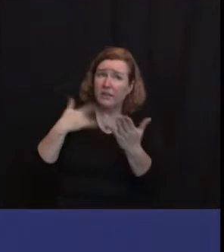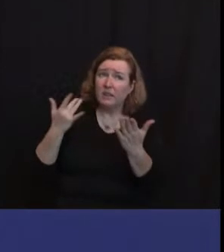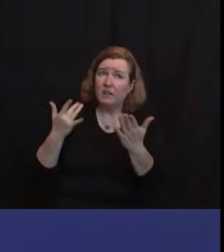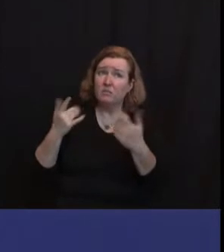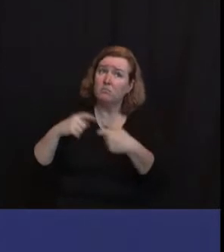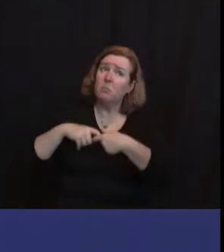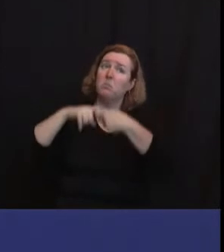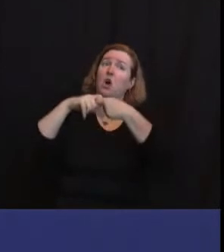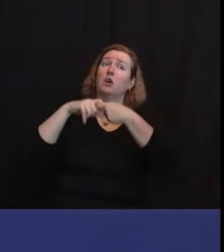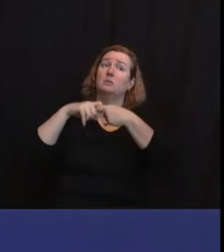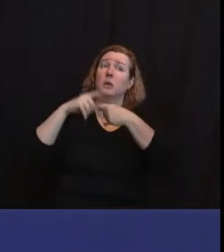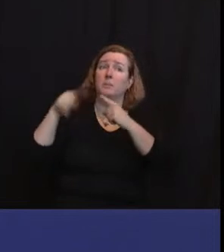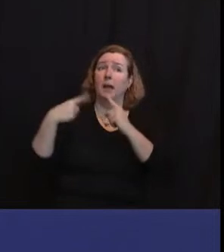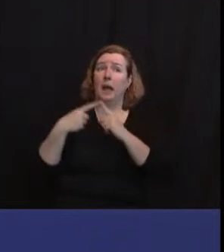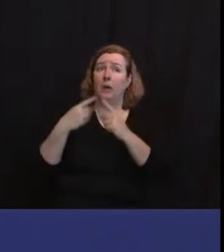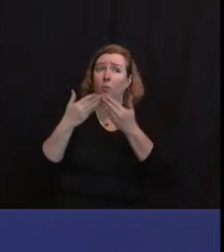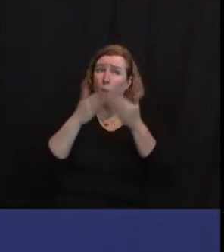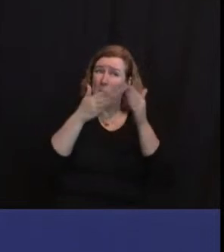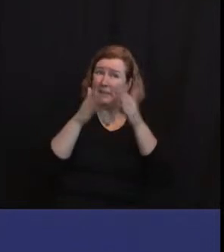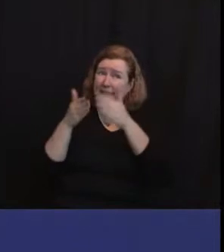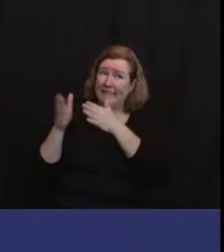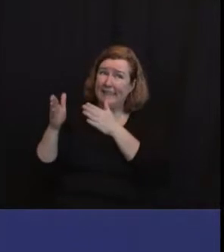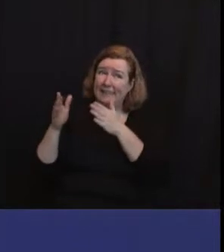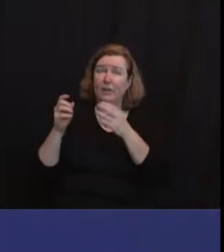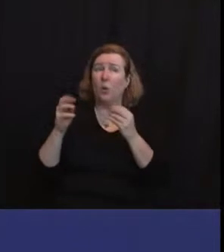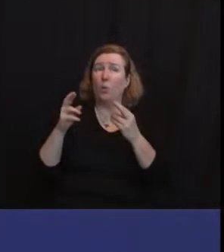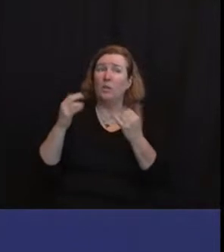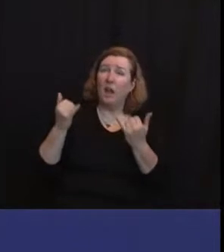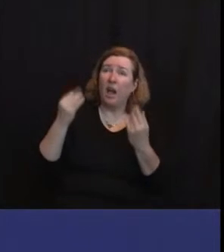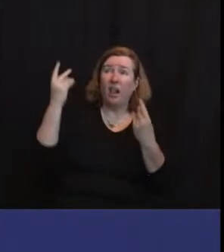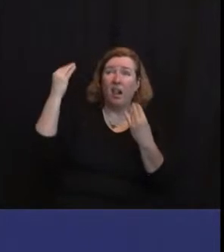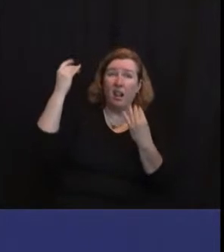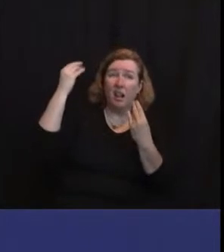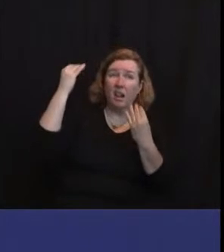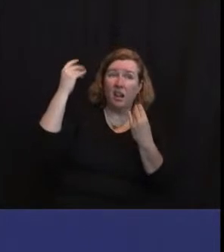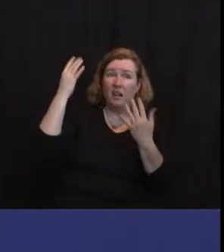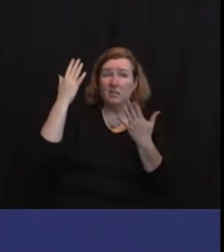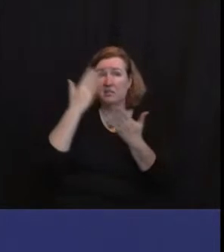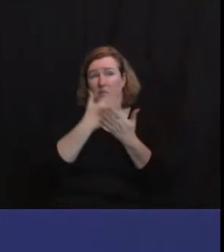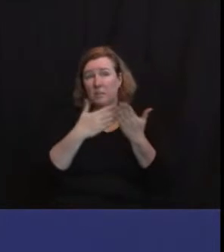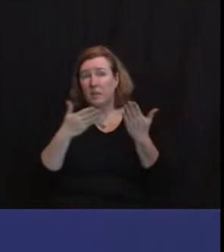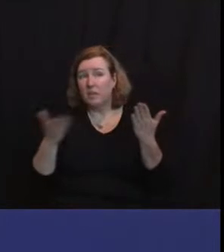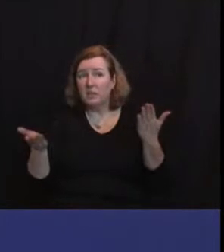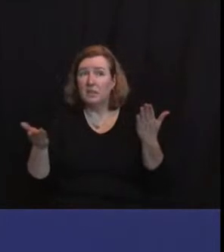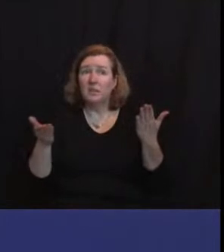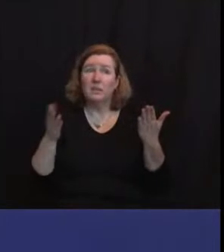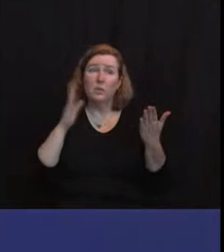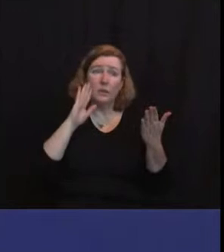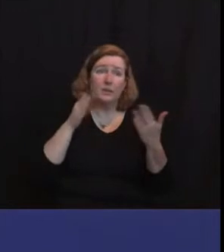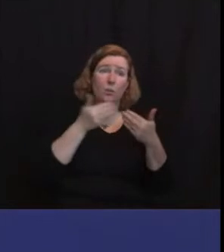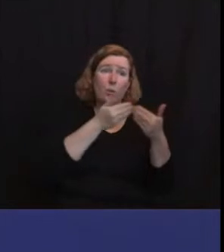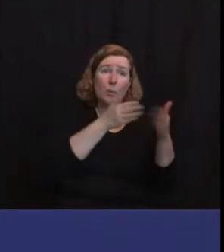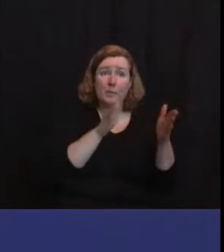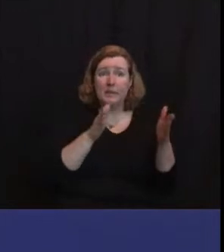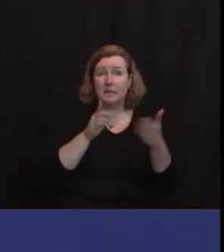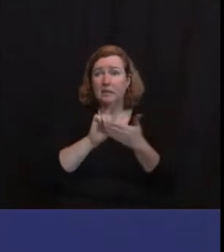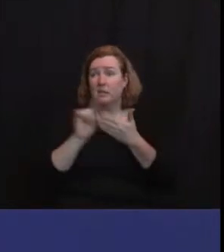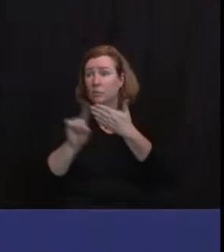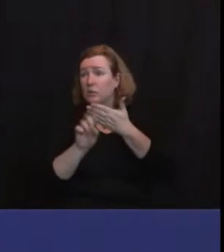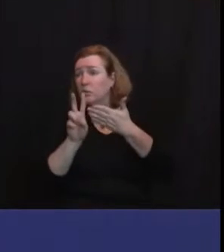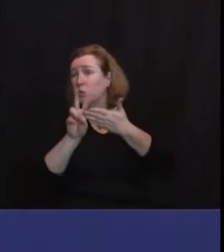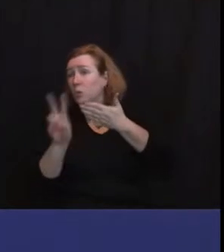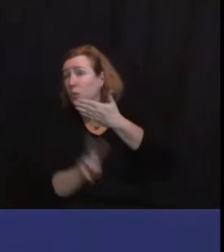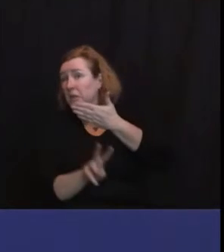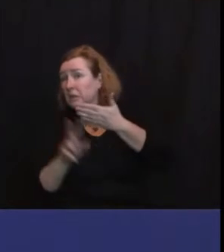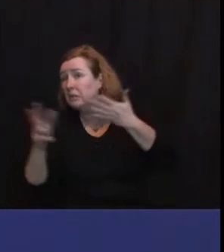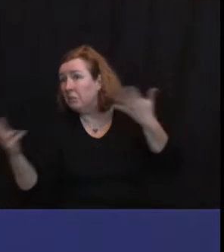state? Or are you thinking at least about things that might change, reopen within the next week or two? And if so, what might that